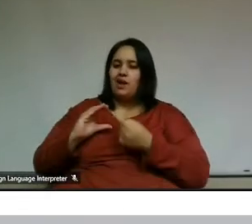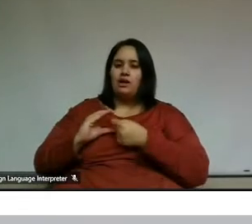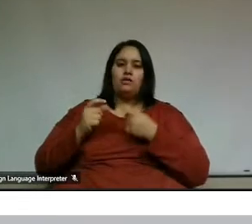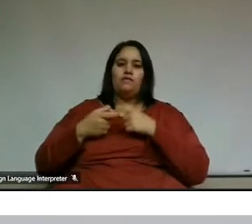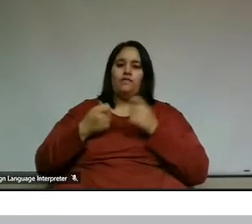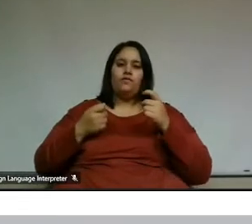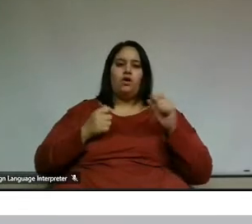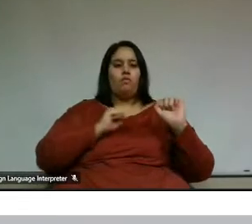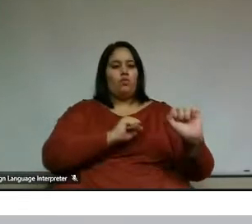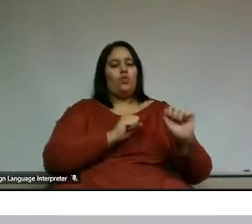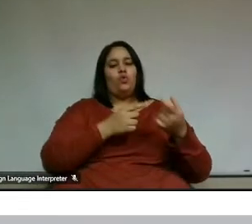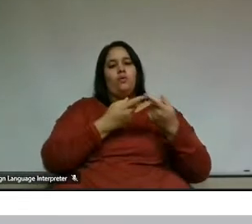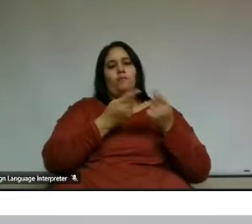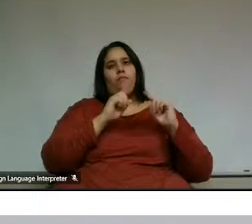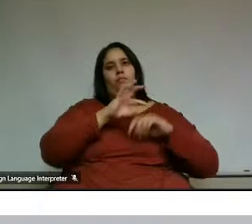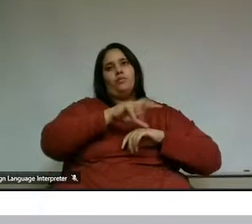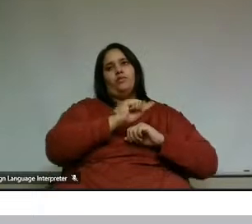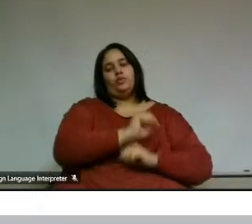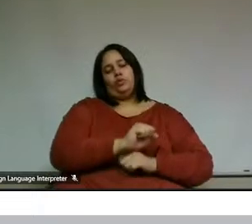October's department.